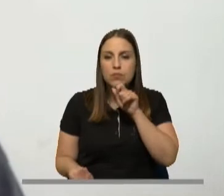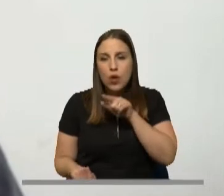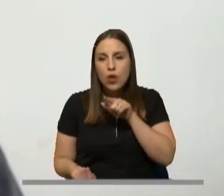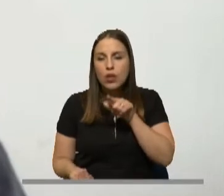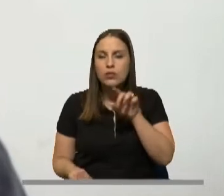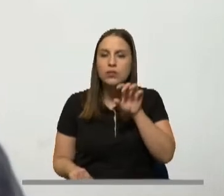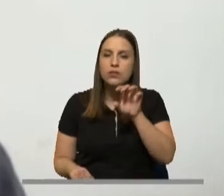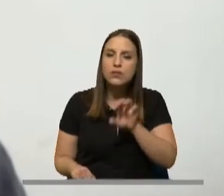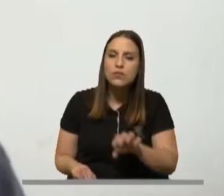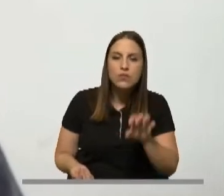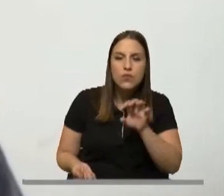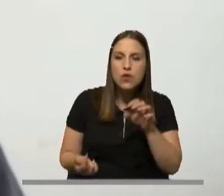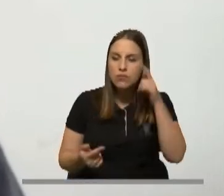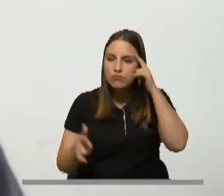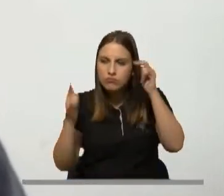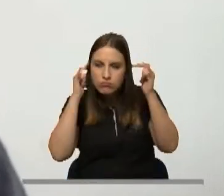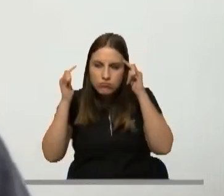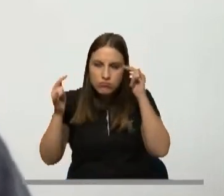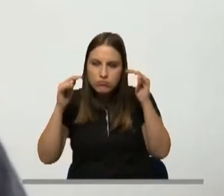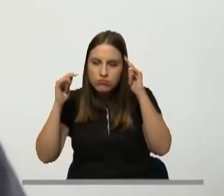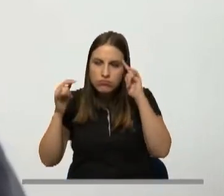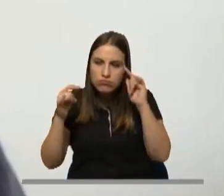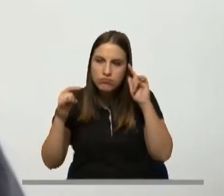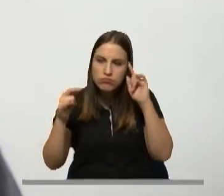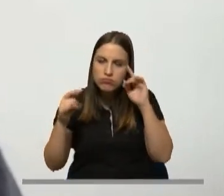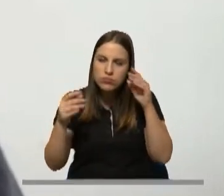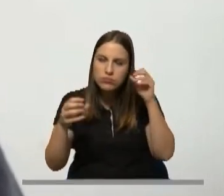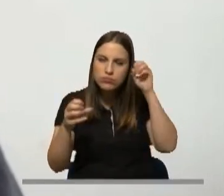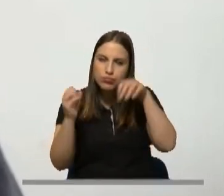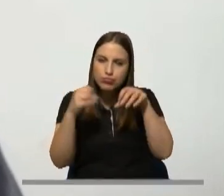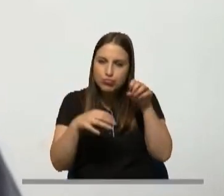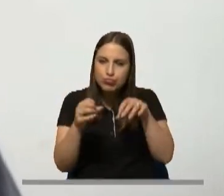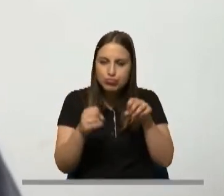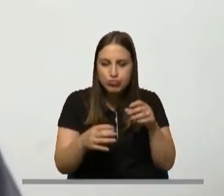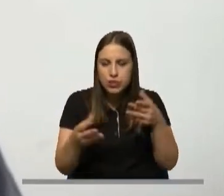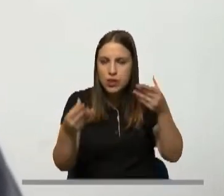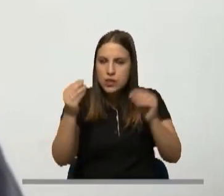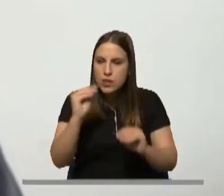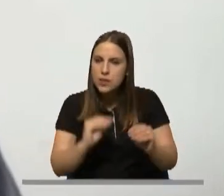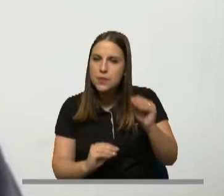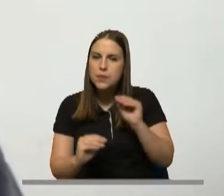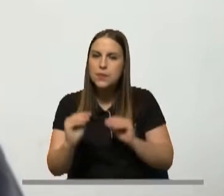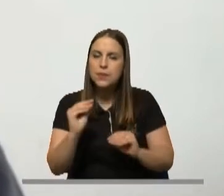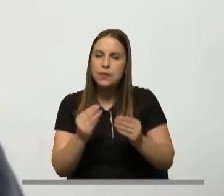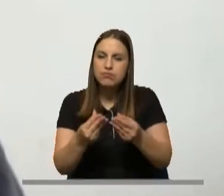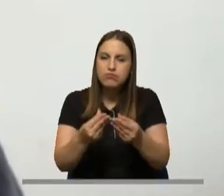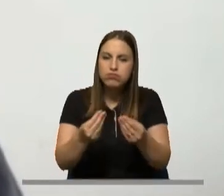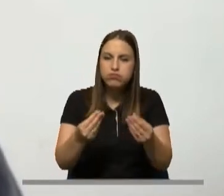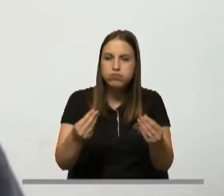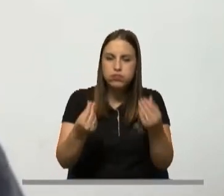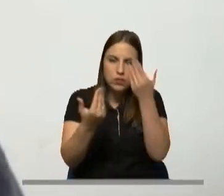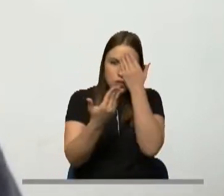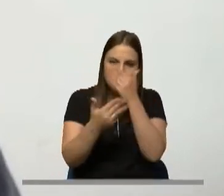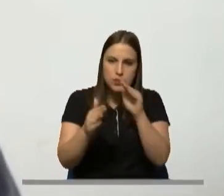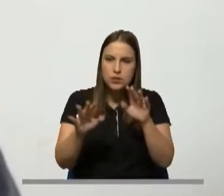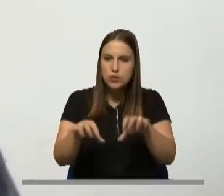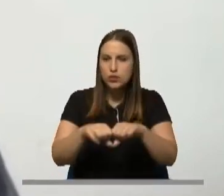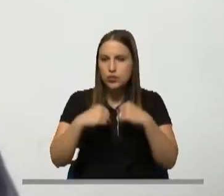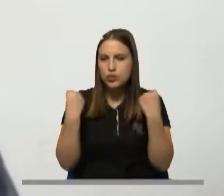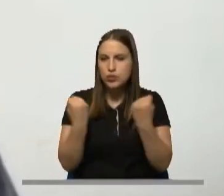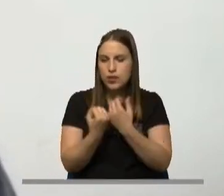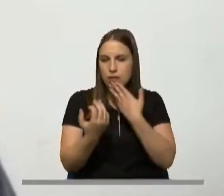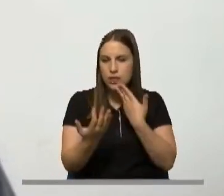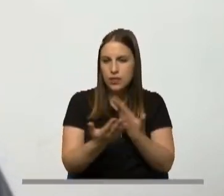de-ideologized procedures, collides with the epistemic and normative pluralism of democratic